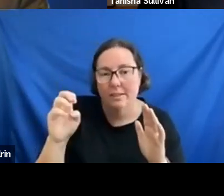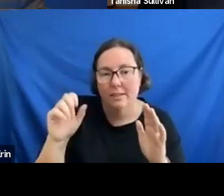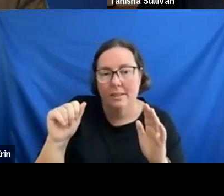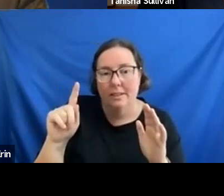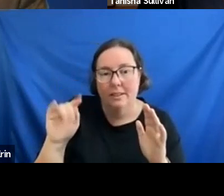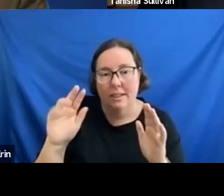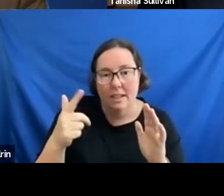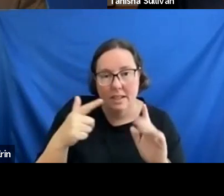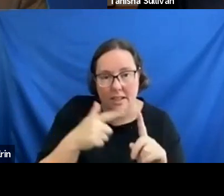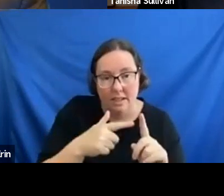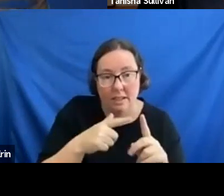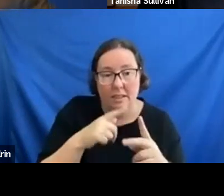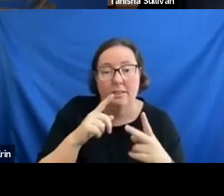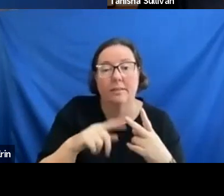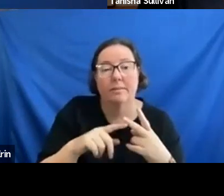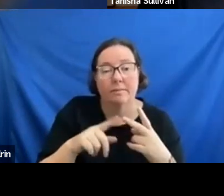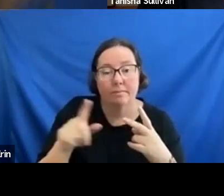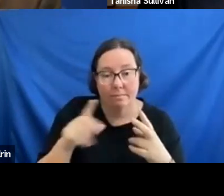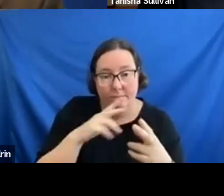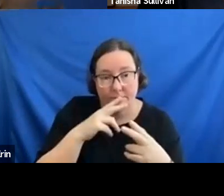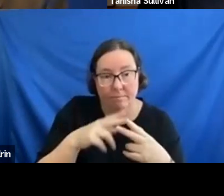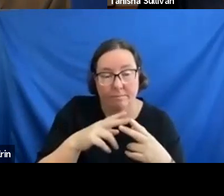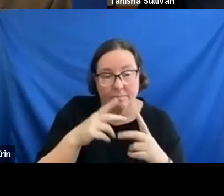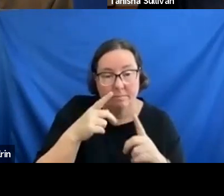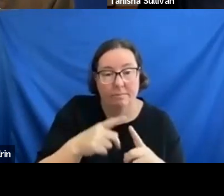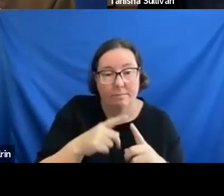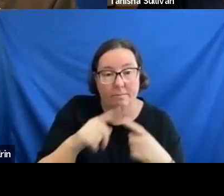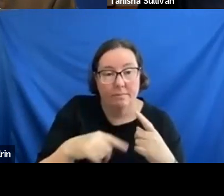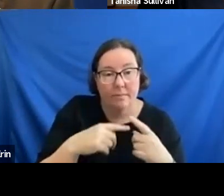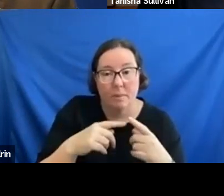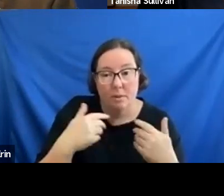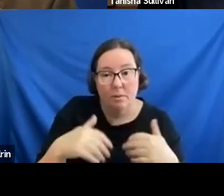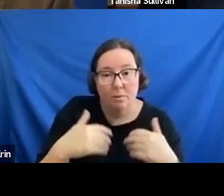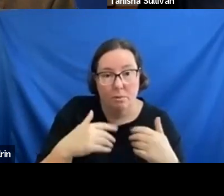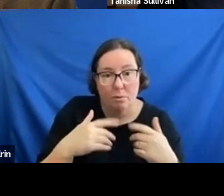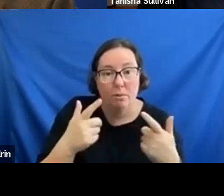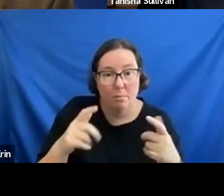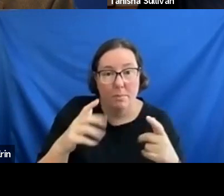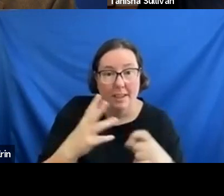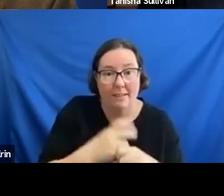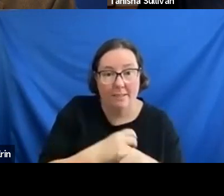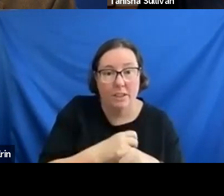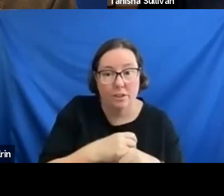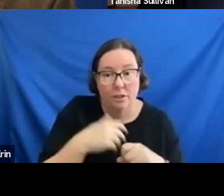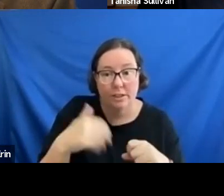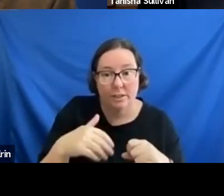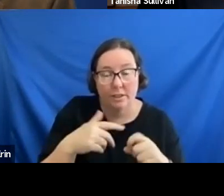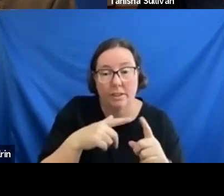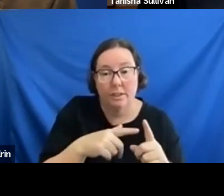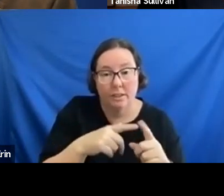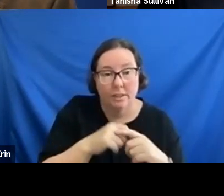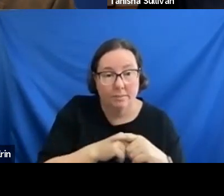Samuel, you raised the point of what a thorough victory that First Circuit opinion